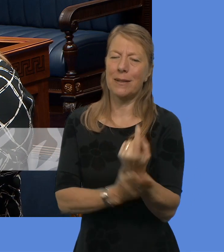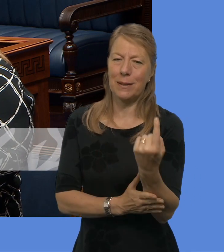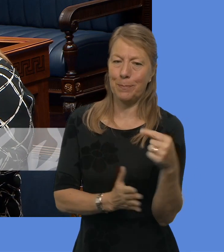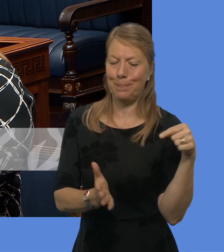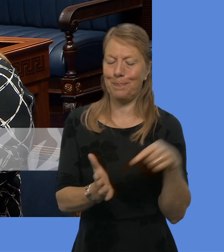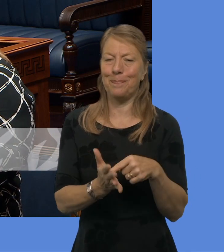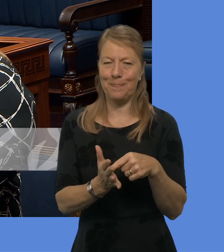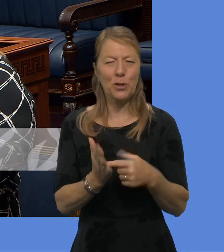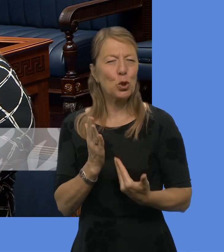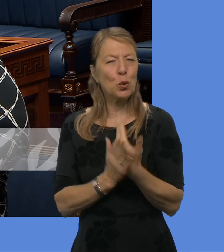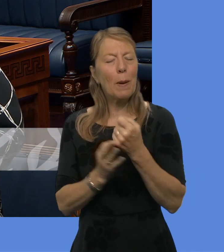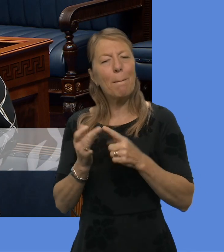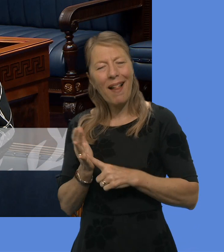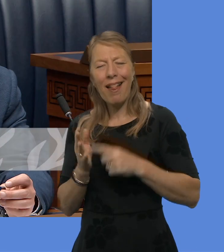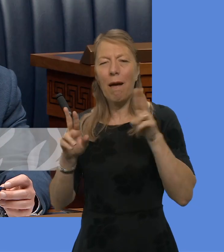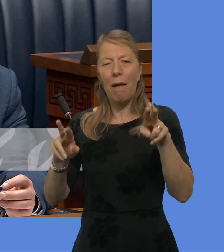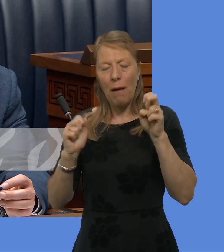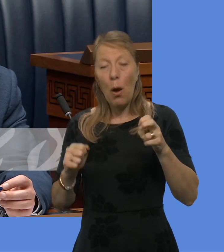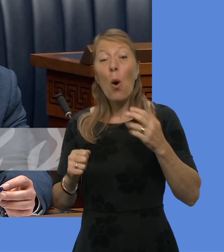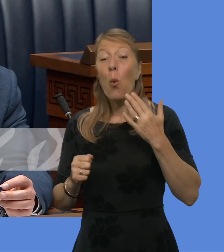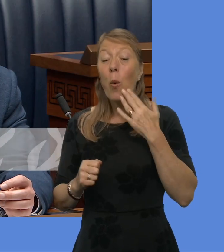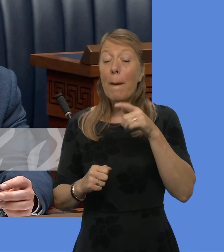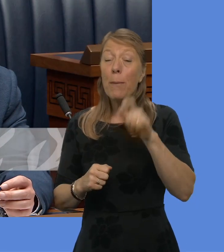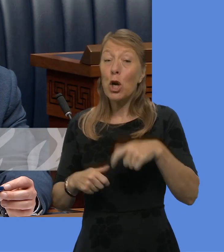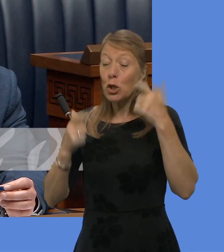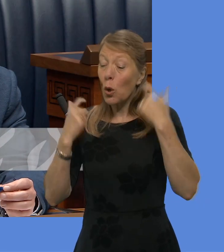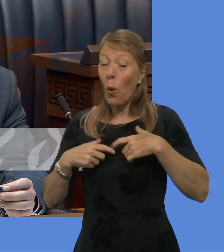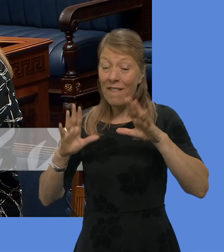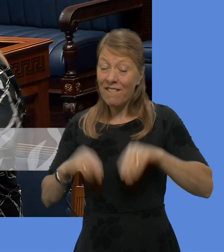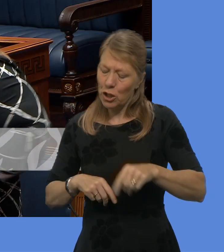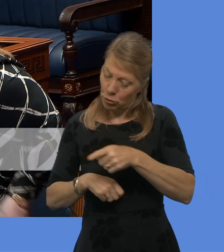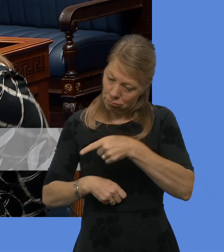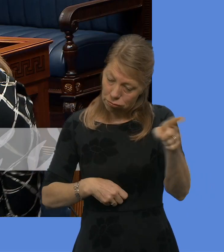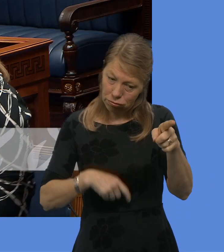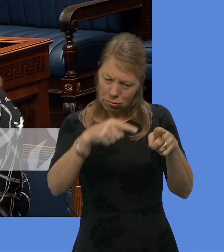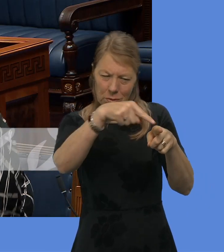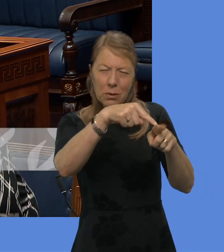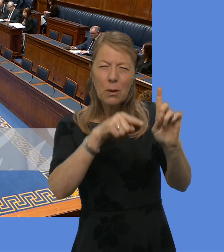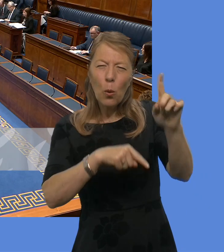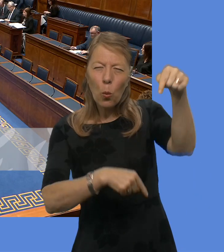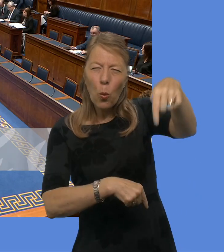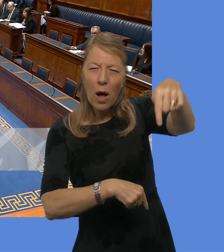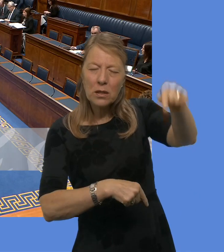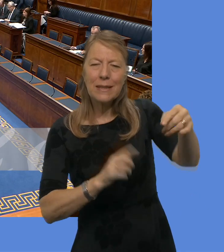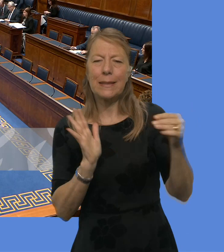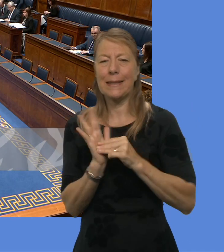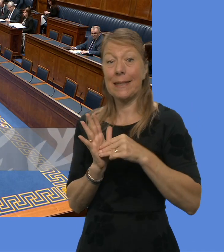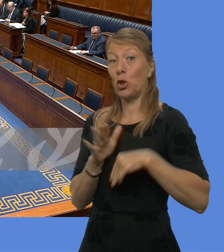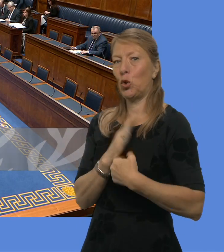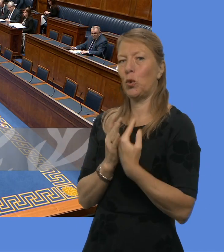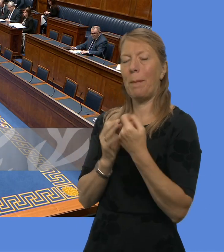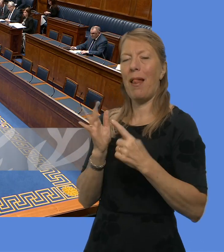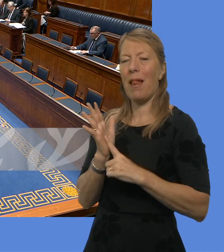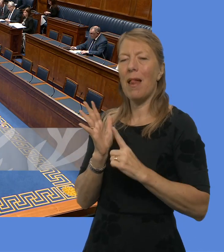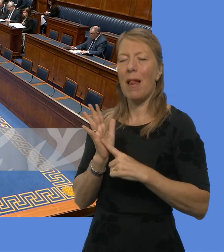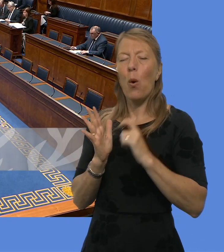bill. So hopefully, if the member is still around after question time, he will get a full response on those queries. Philip Brett.